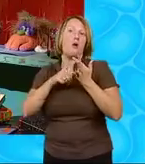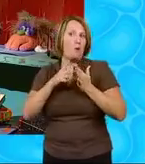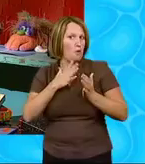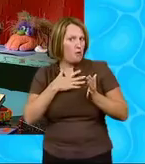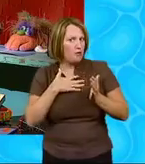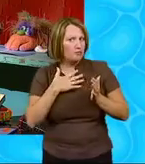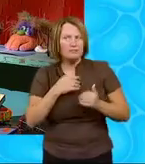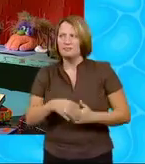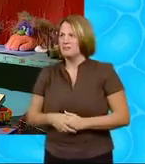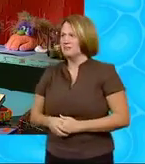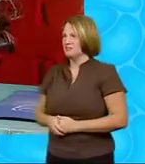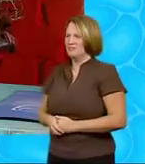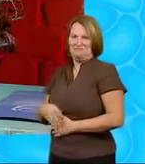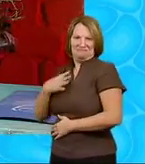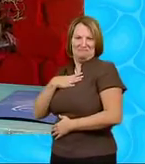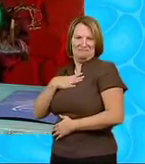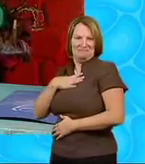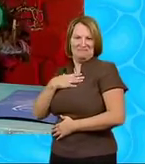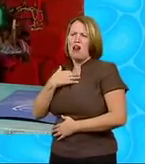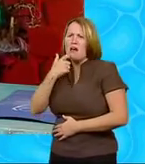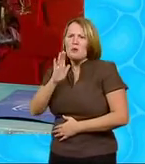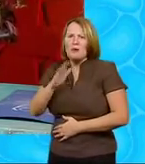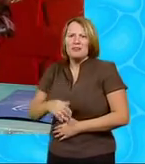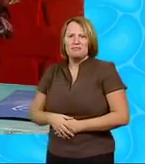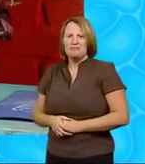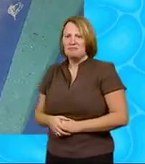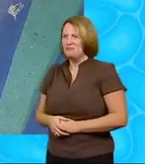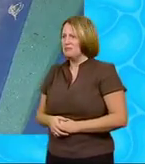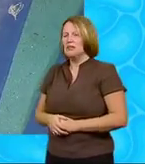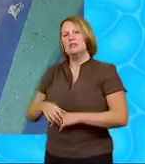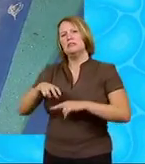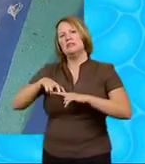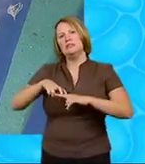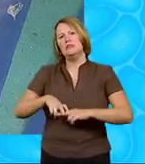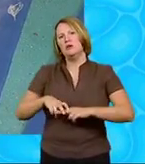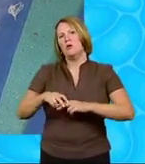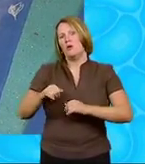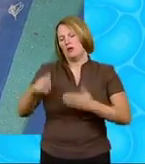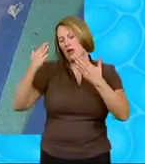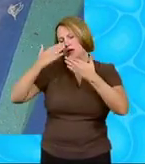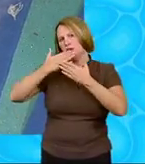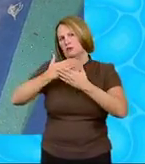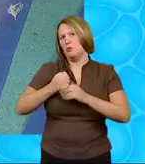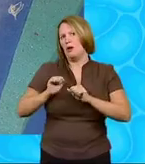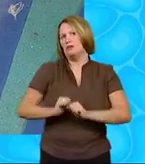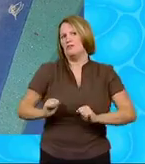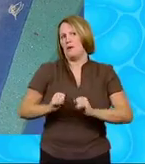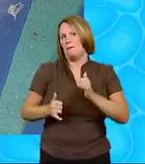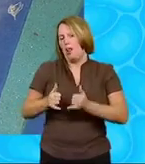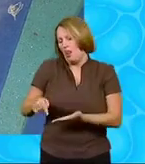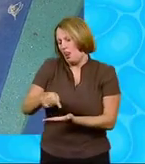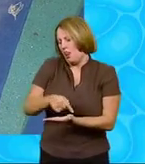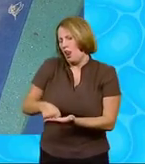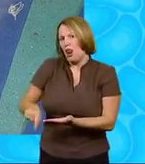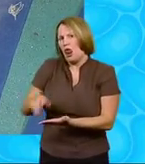she's... It's not... No, I'm not laughing. She's sitting on a wall at night and she's waiting for a